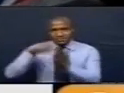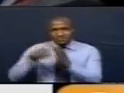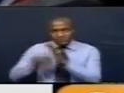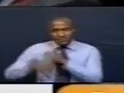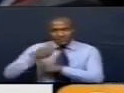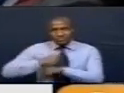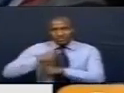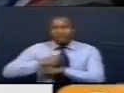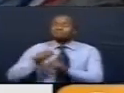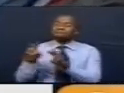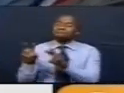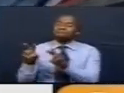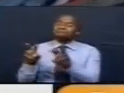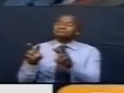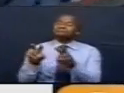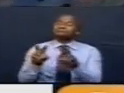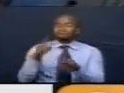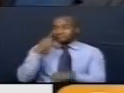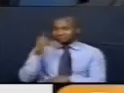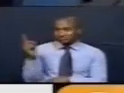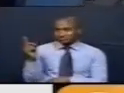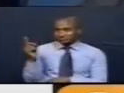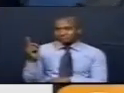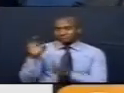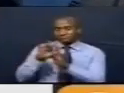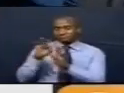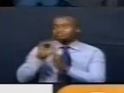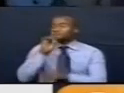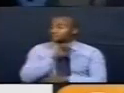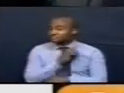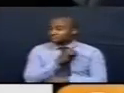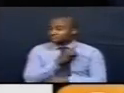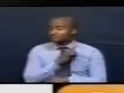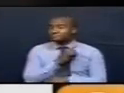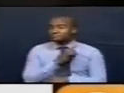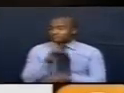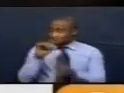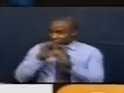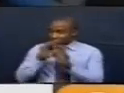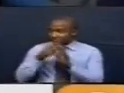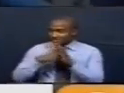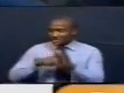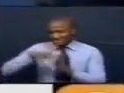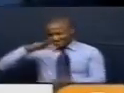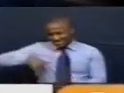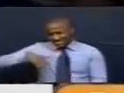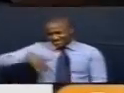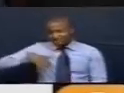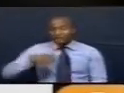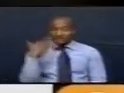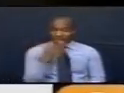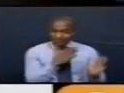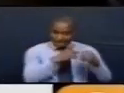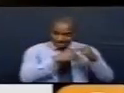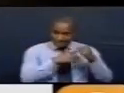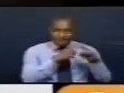pictures right now. Once the voting ended, the voting actually began quite a bit late there. They were supposed to start at 6 a.m., but they